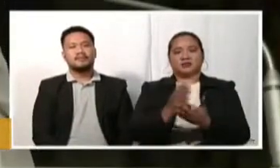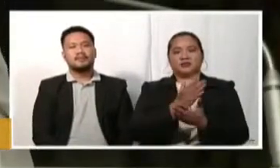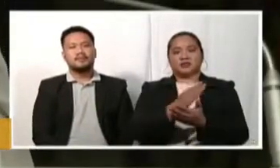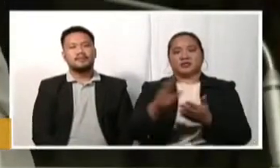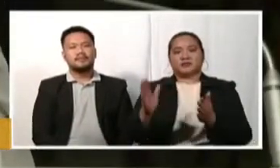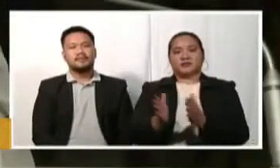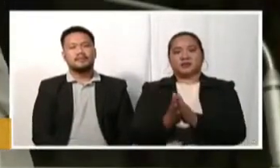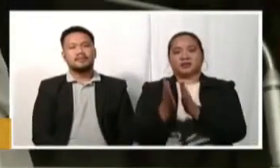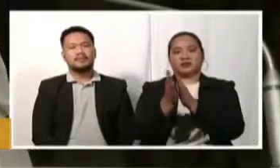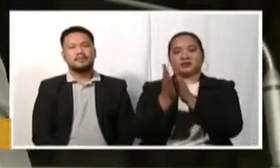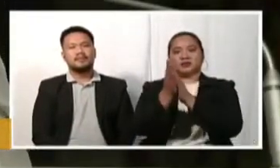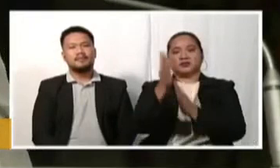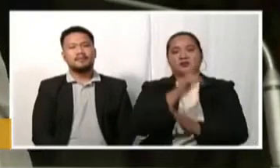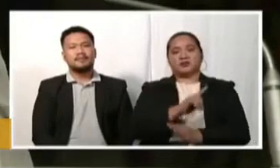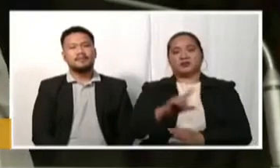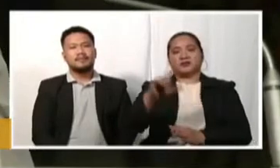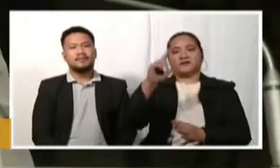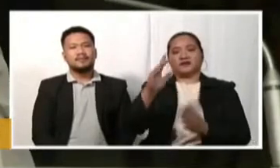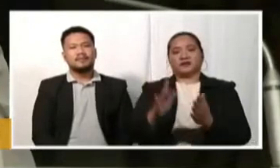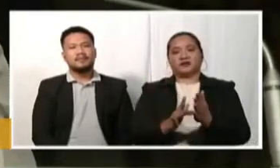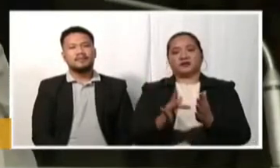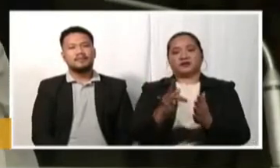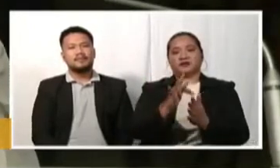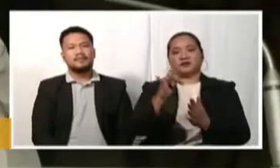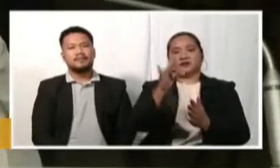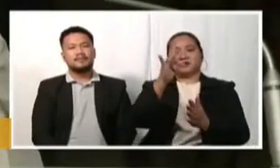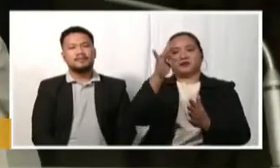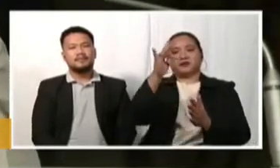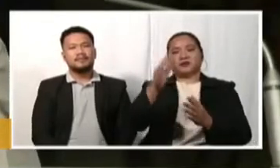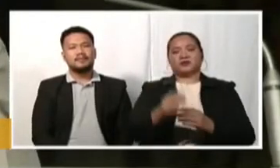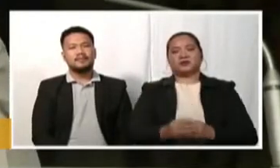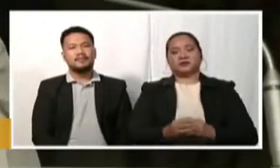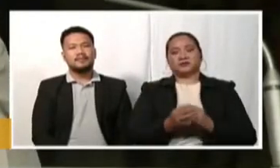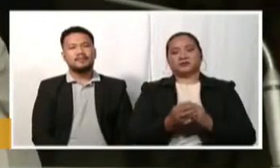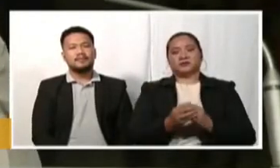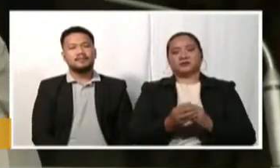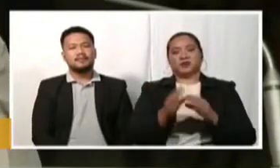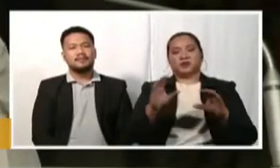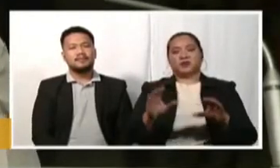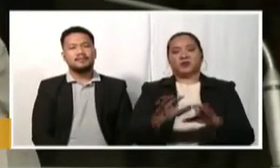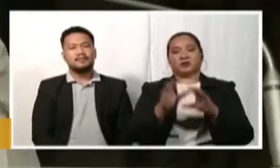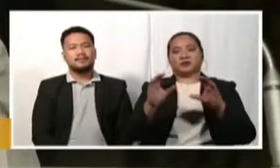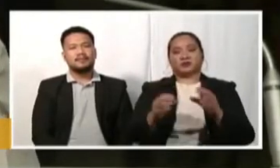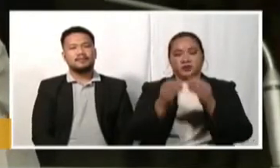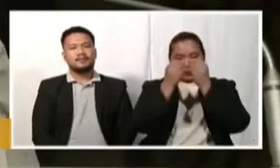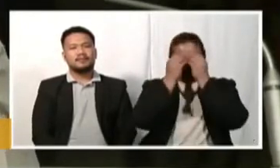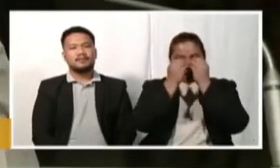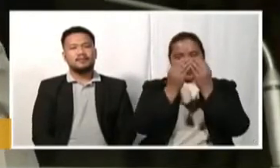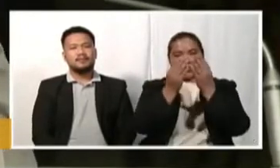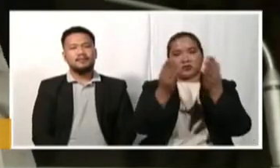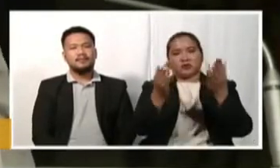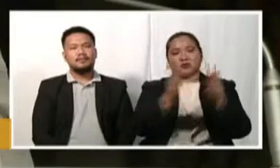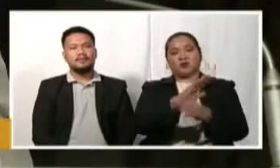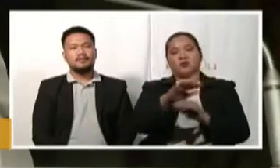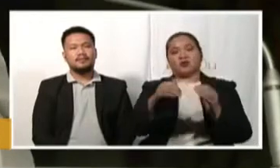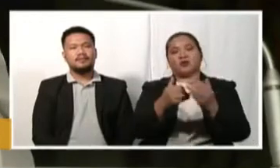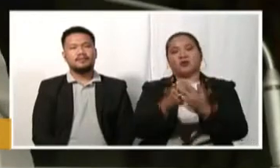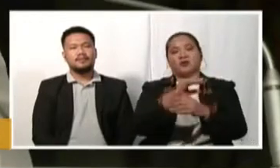Praise to the Lord for His glorious achievement. Let this be known throughout all the